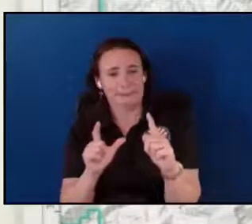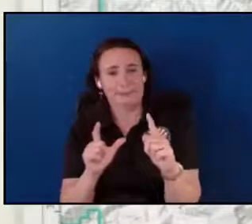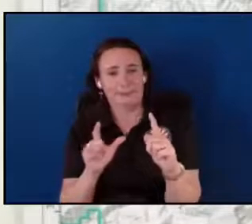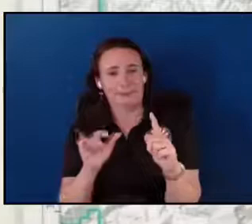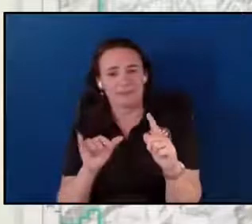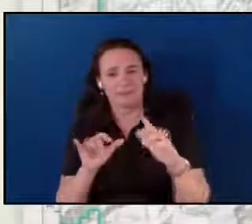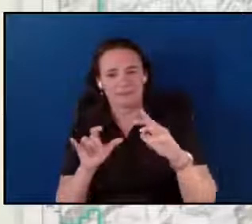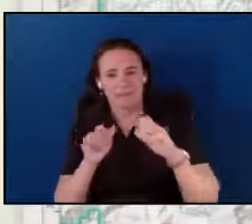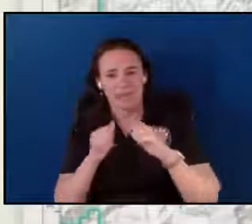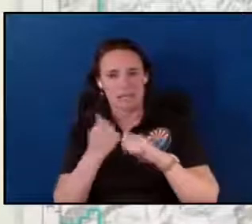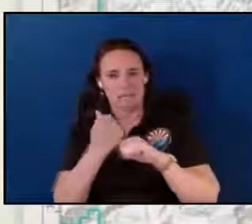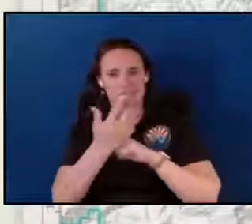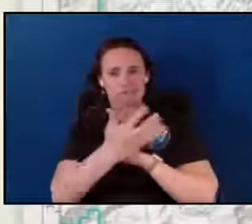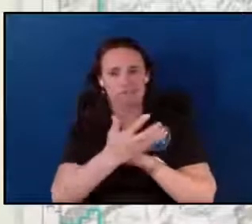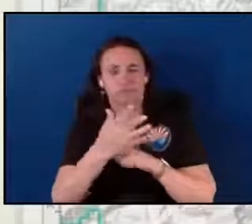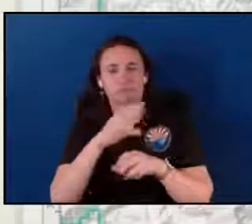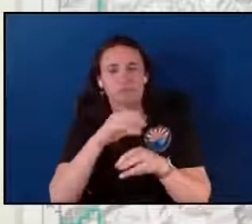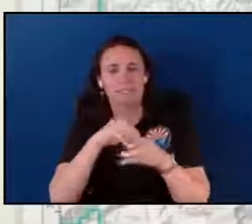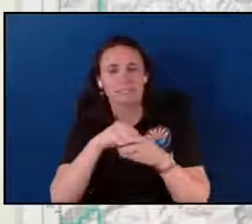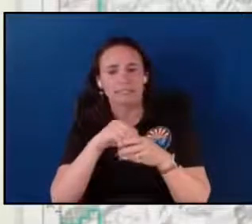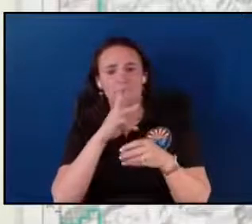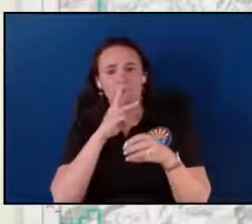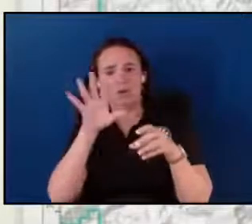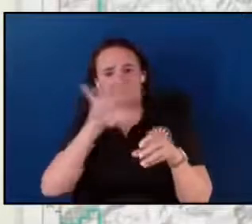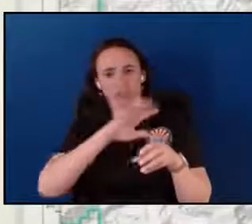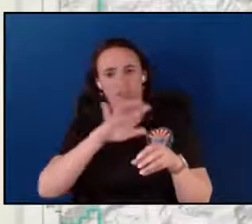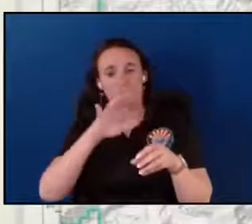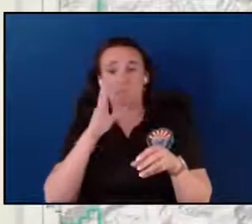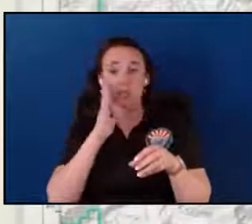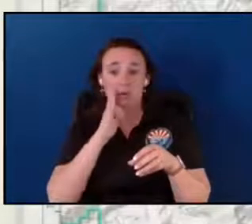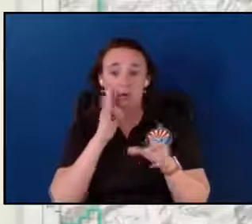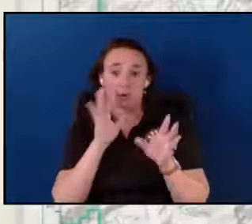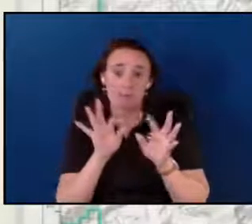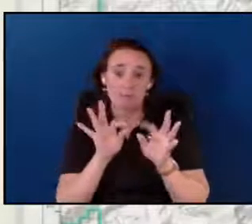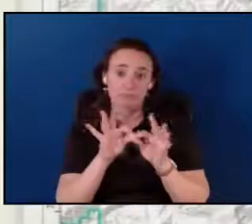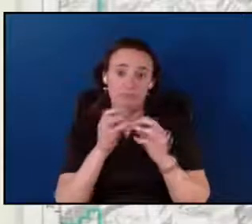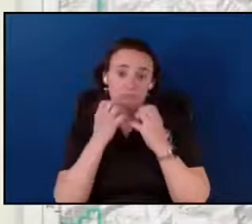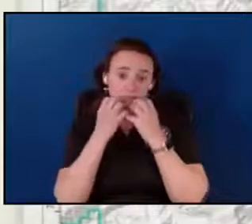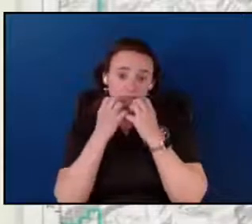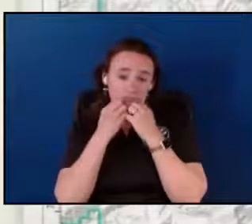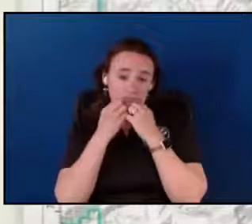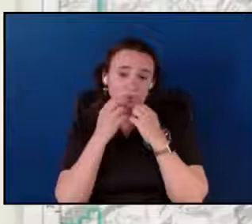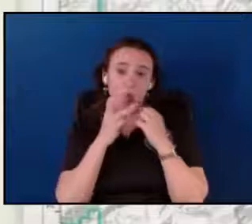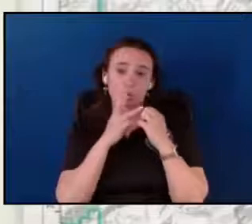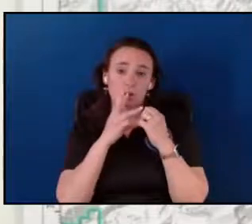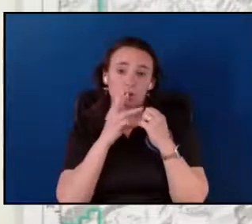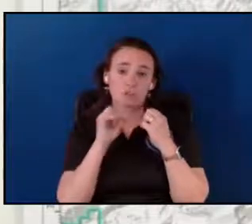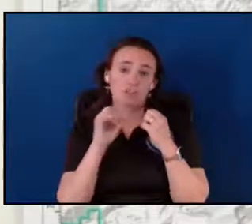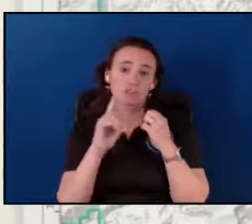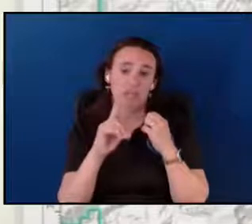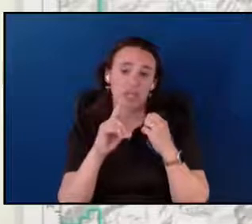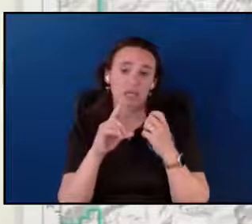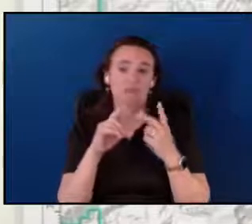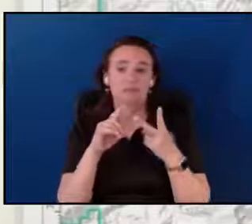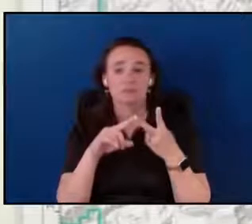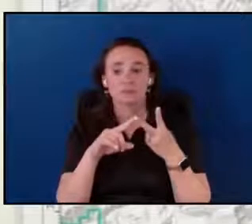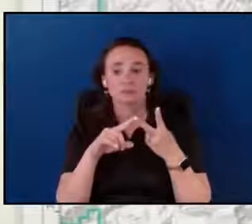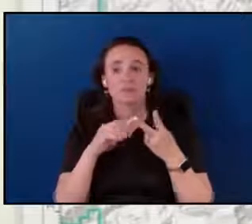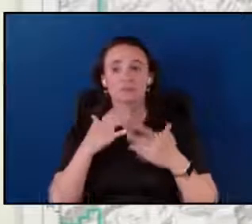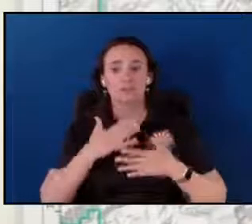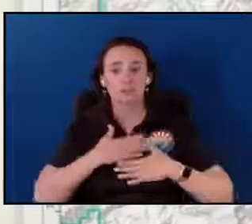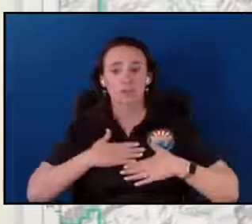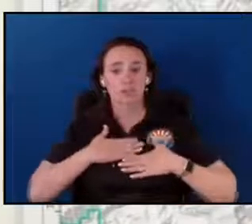in the watershed. We know how vital this watershed is. We know the recreational opportunities that occur up in that